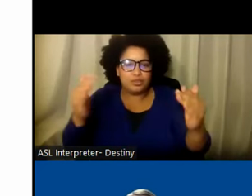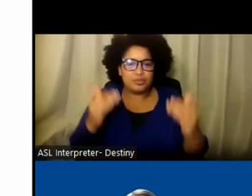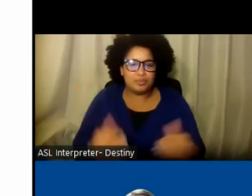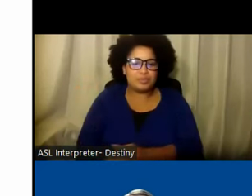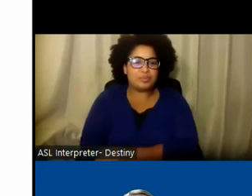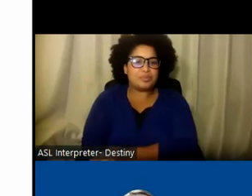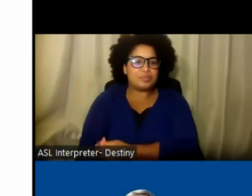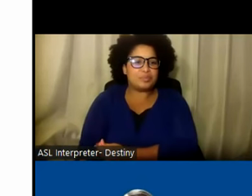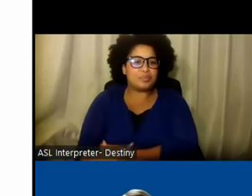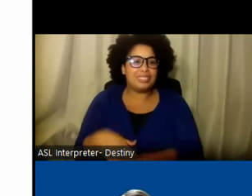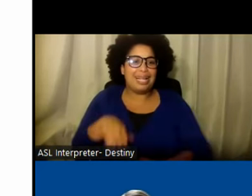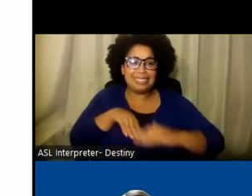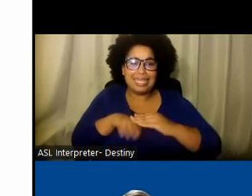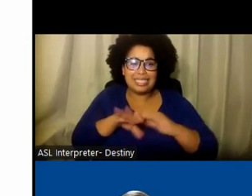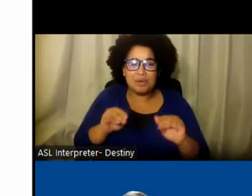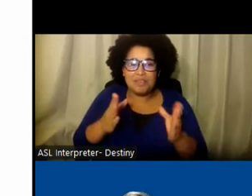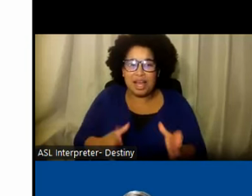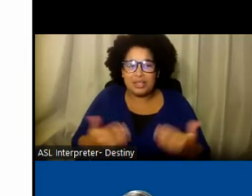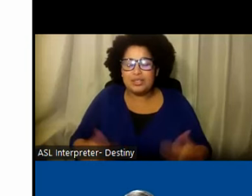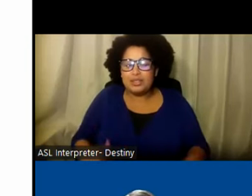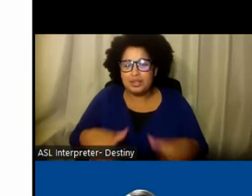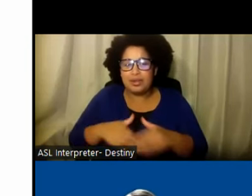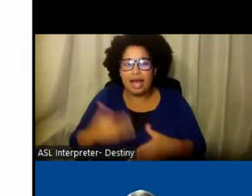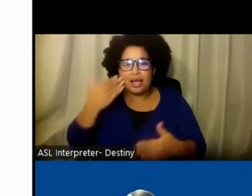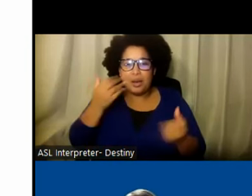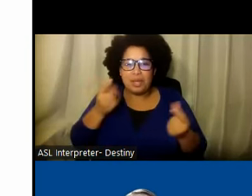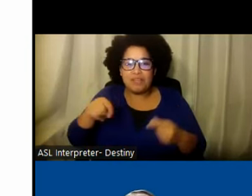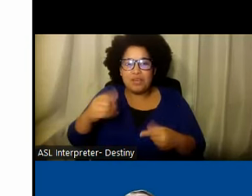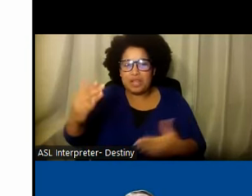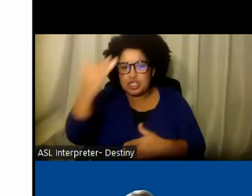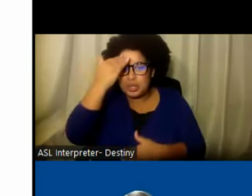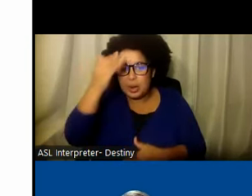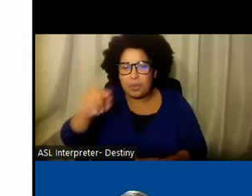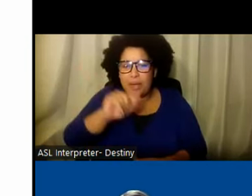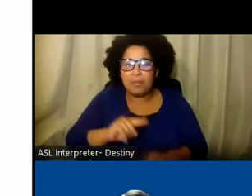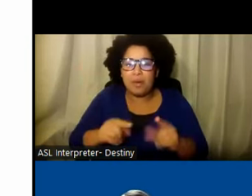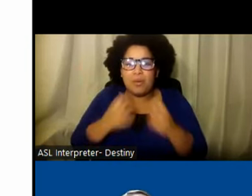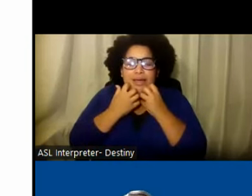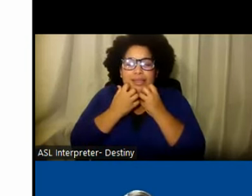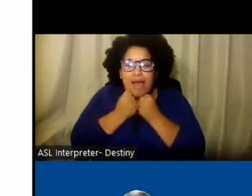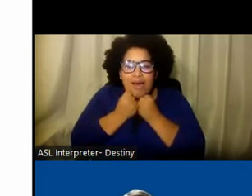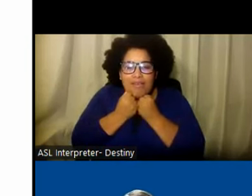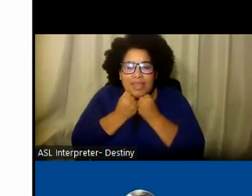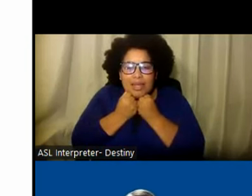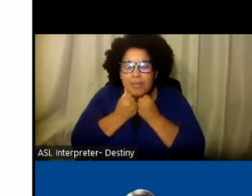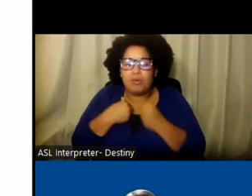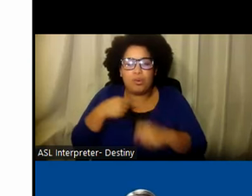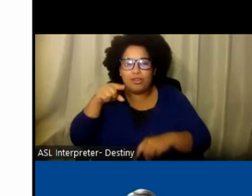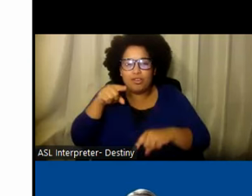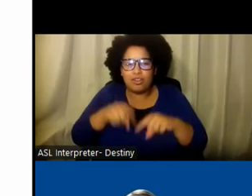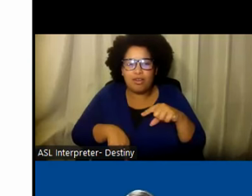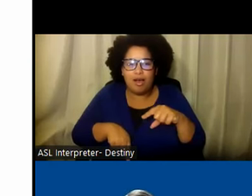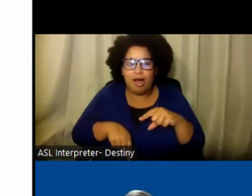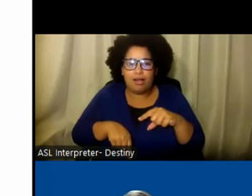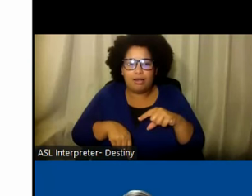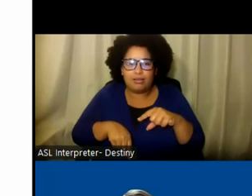And our accessibility providers, I know all of you out there know them, but we love them and could not be able to